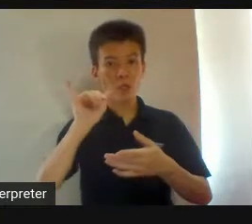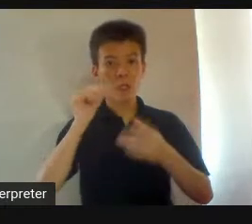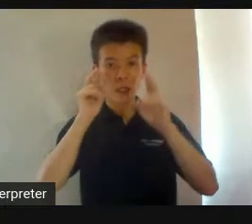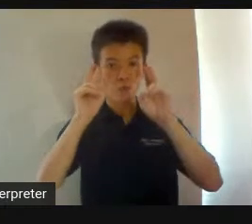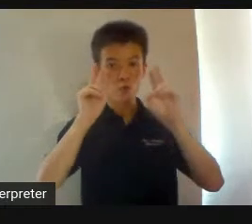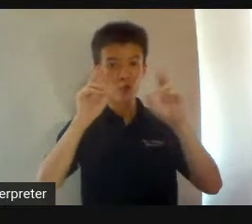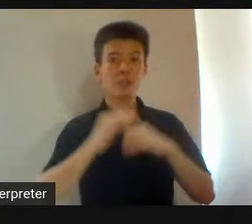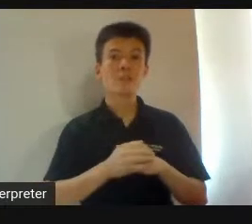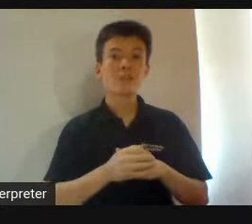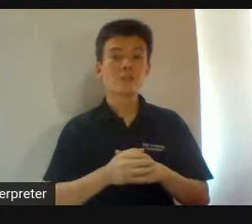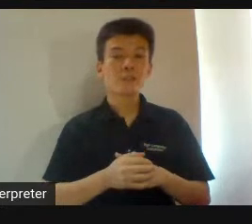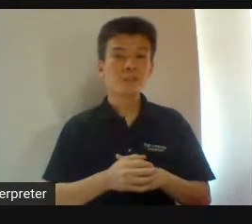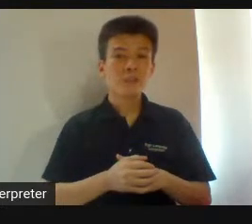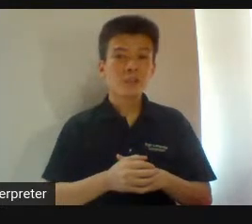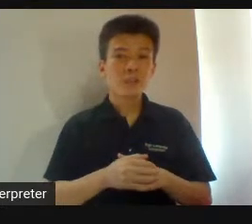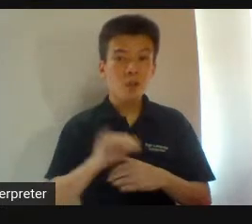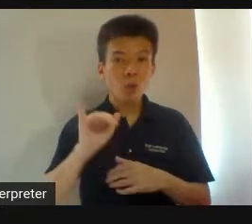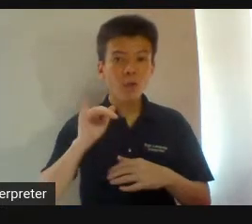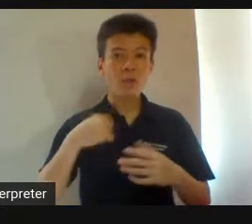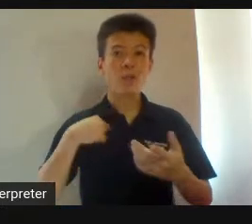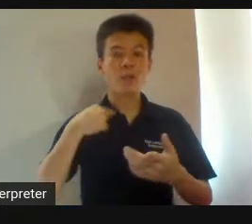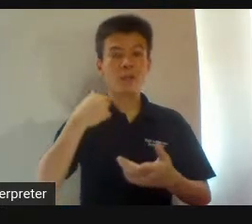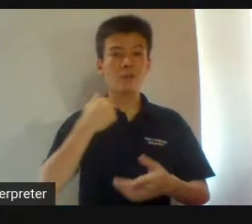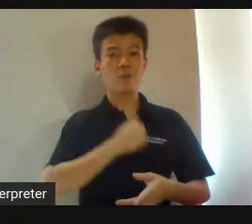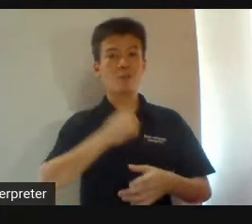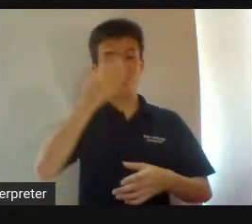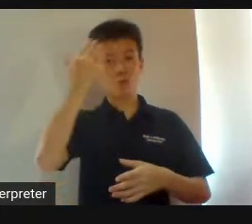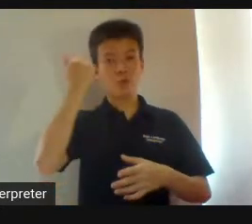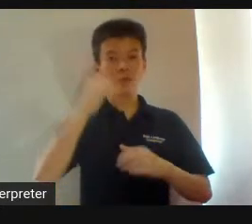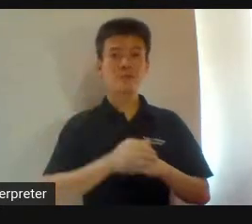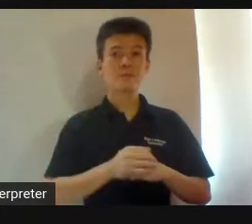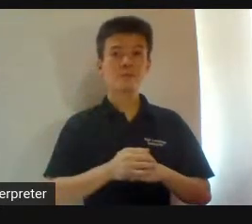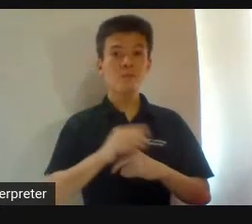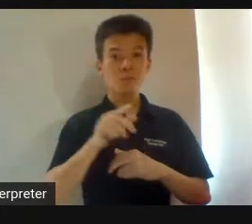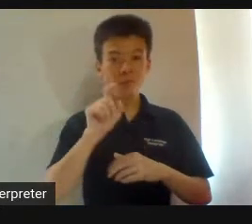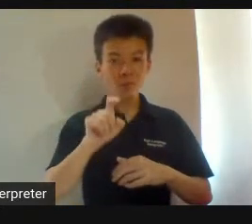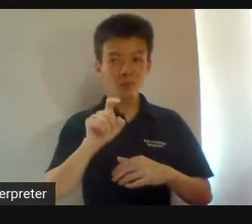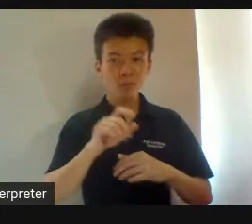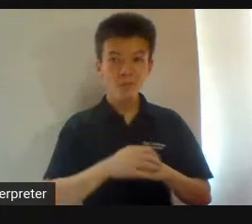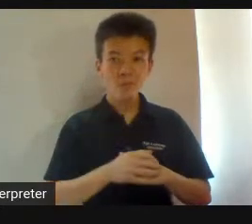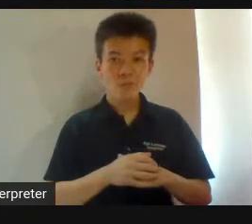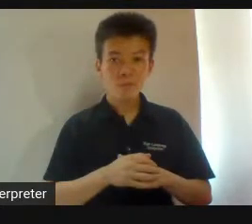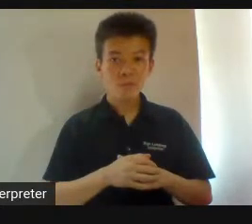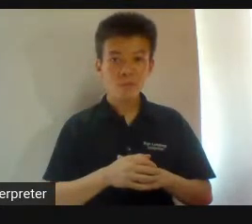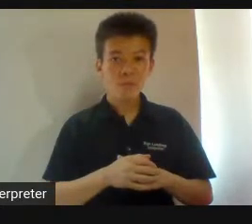visually. Oh, sorry, I have to do it too. Yes, you have to lead by example.